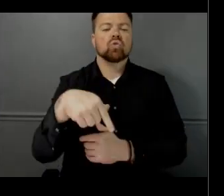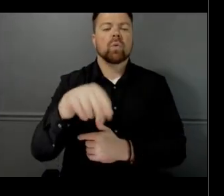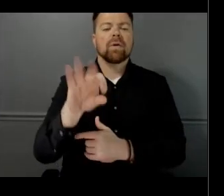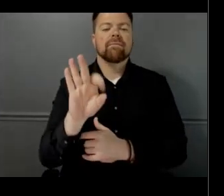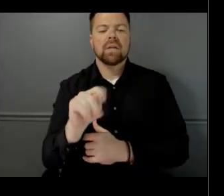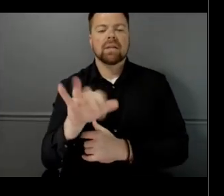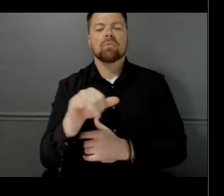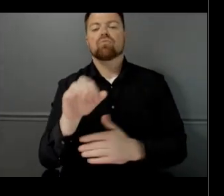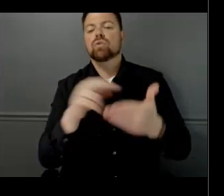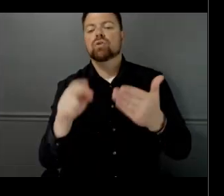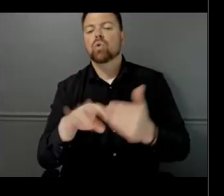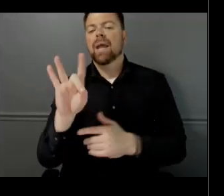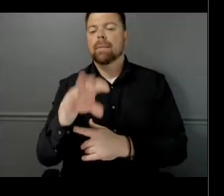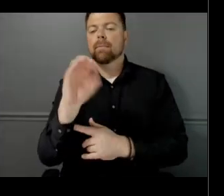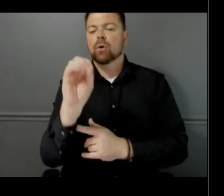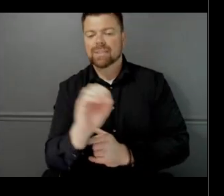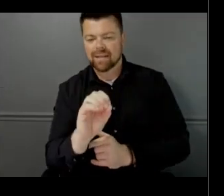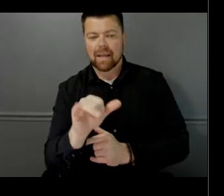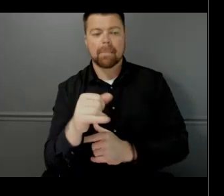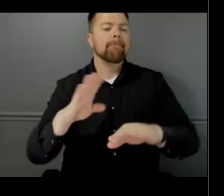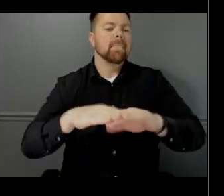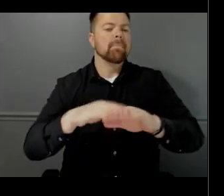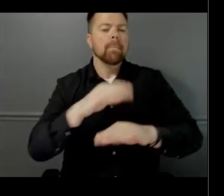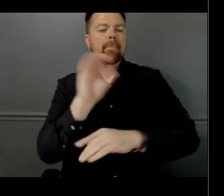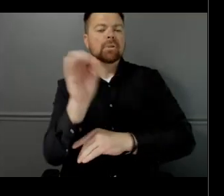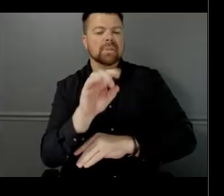be accessible.